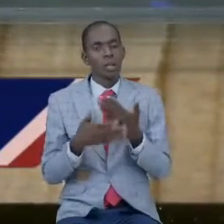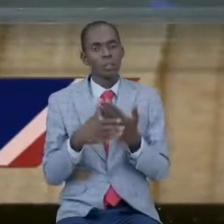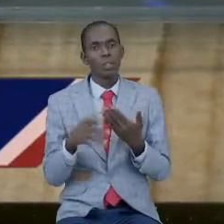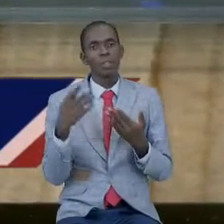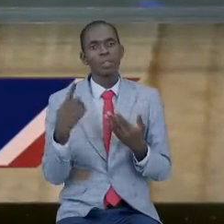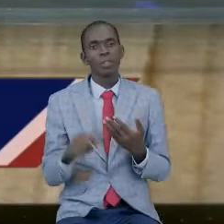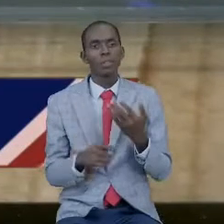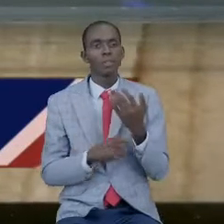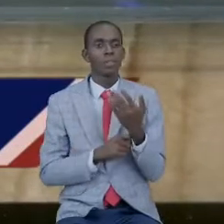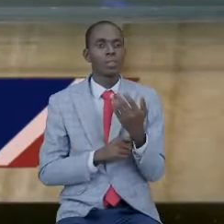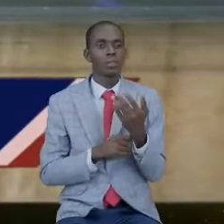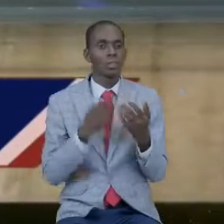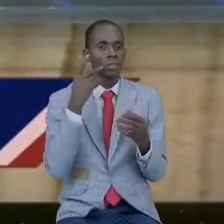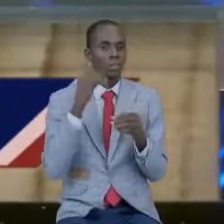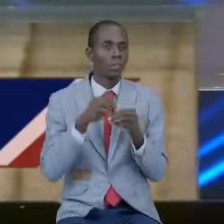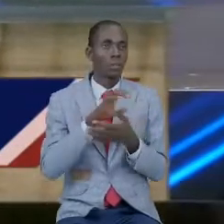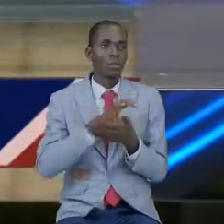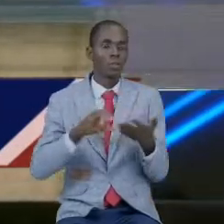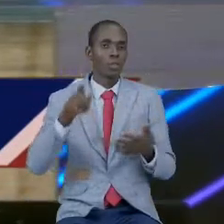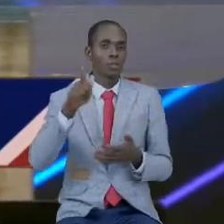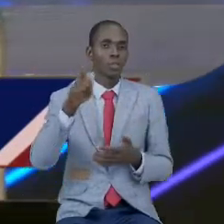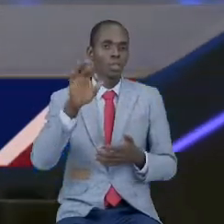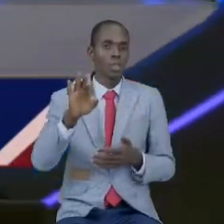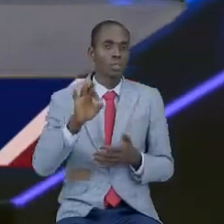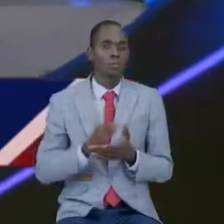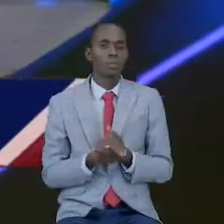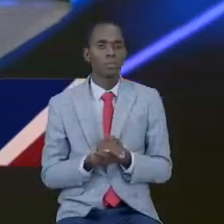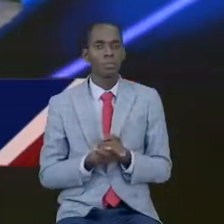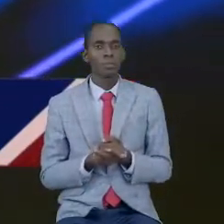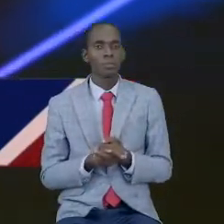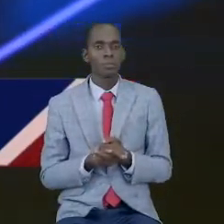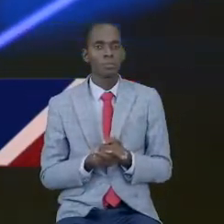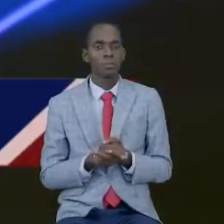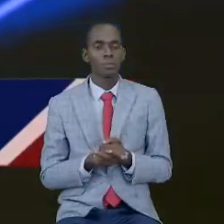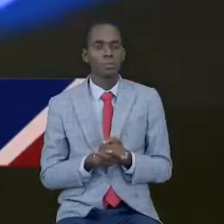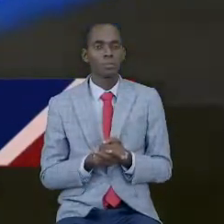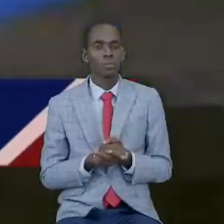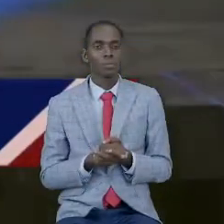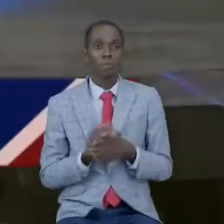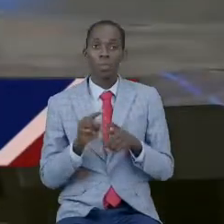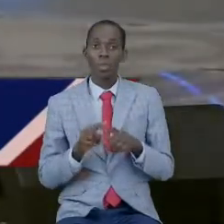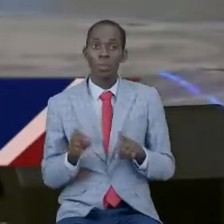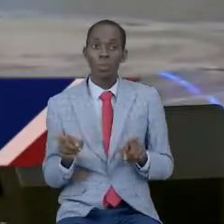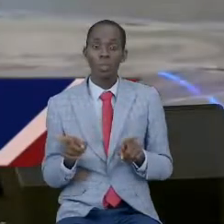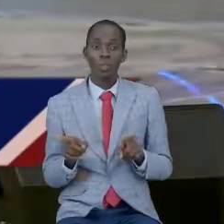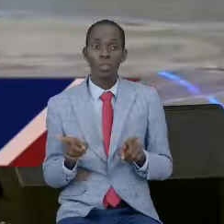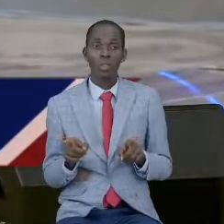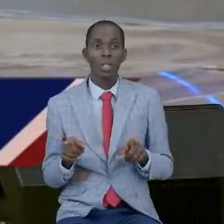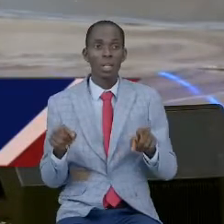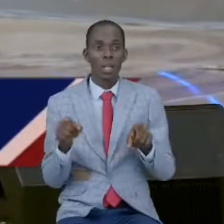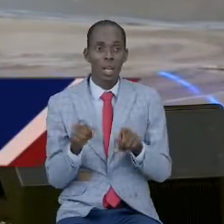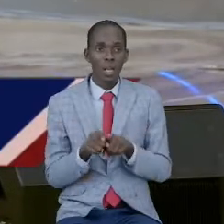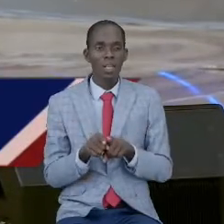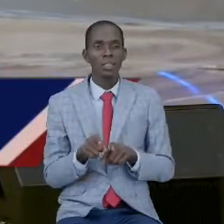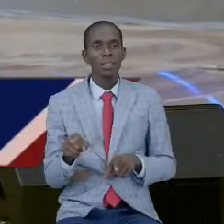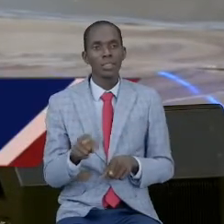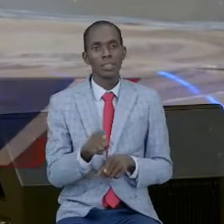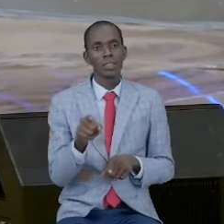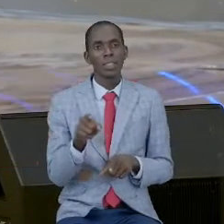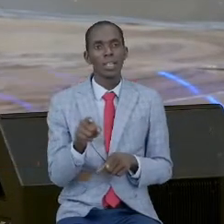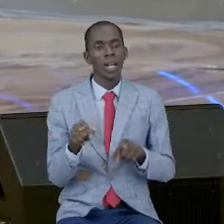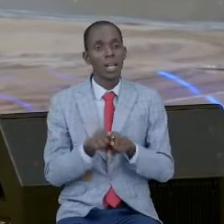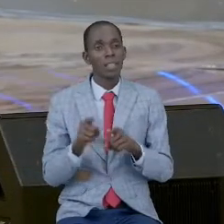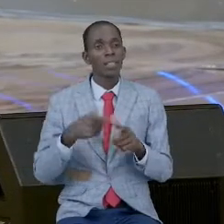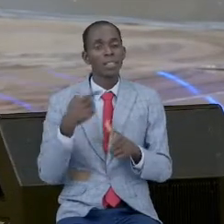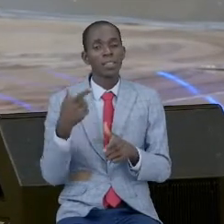flesh. Look at verse 29. In verse 29, but as then he